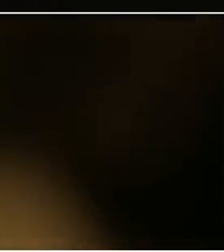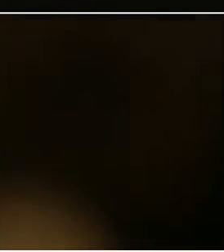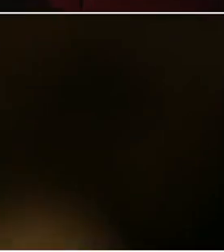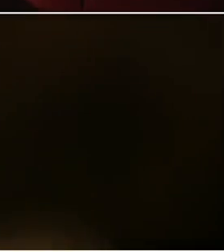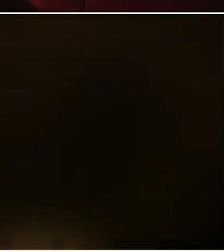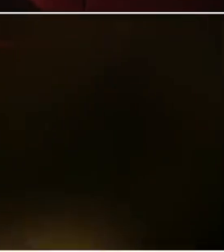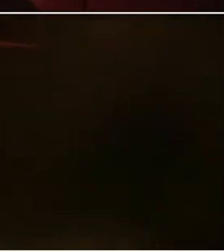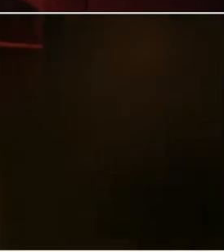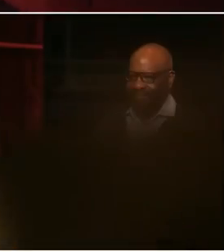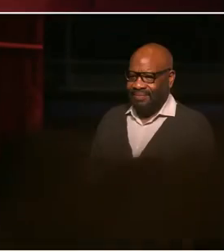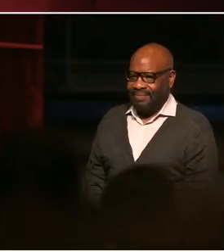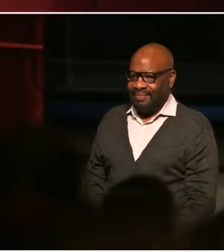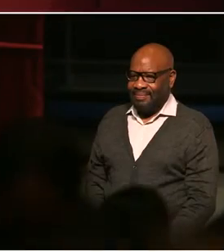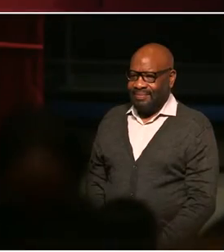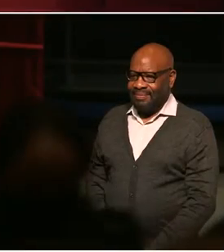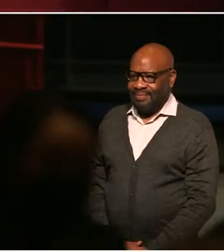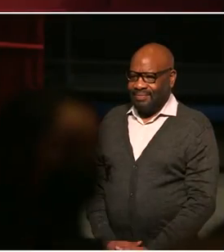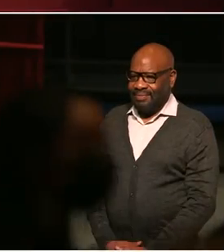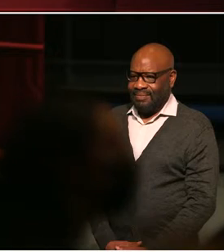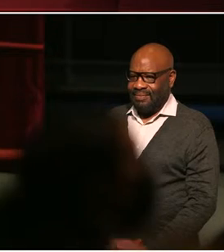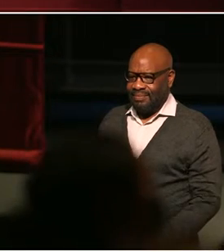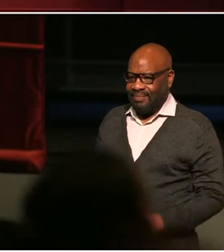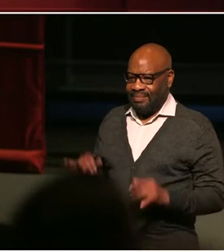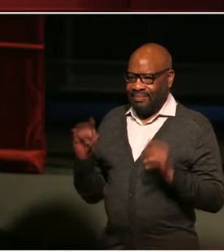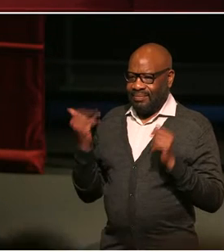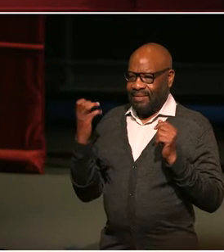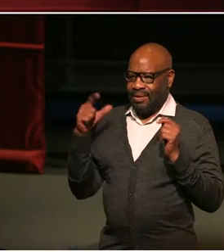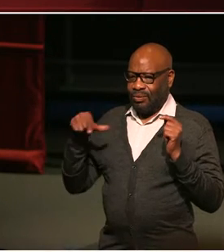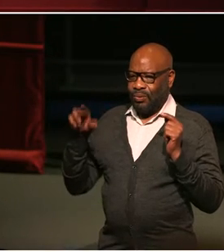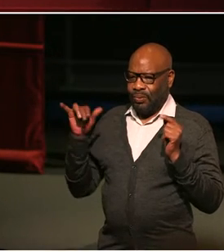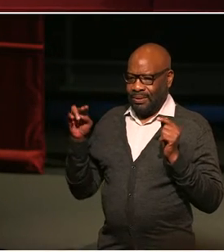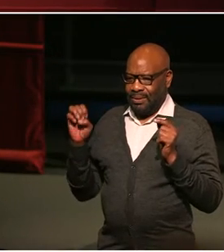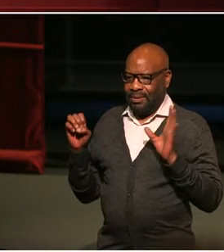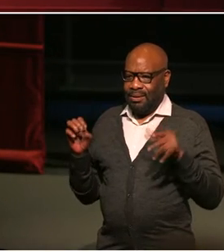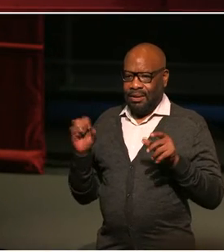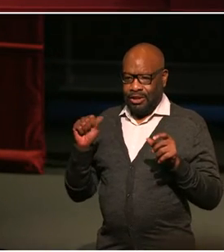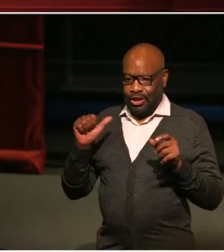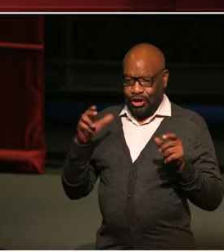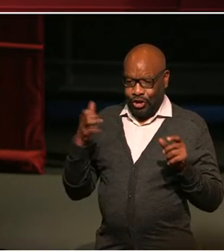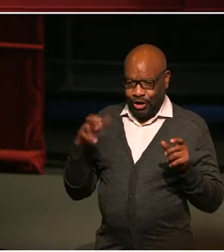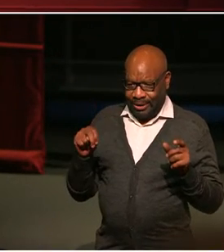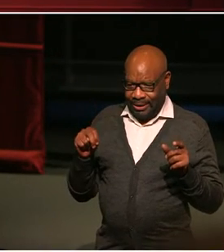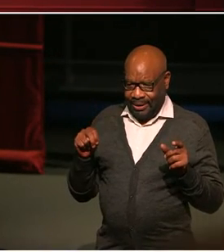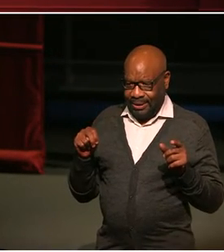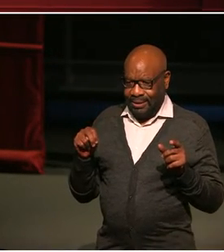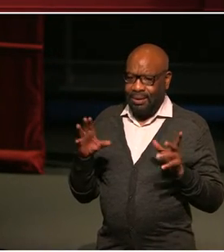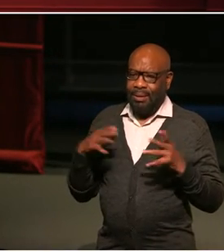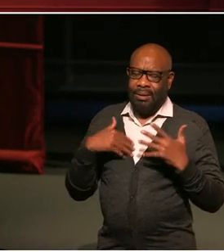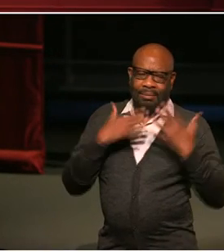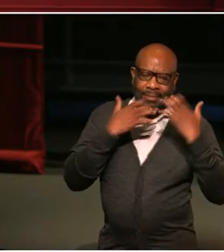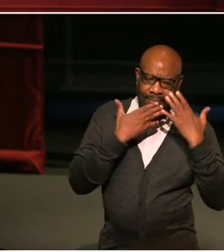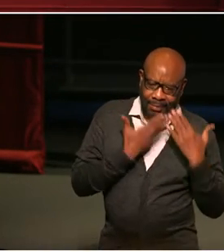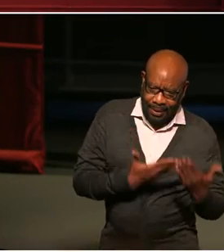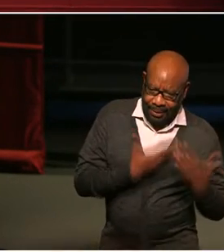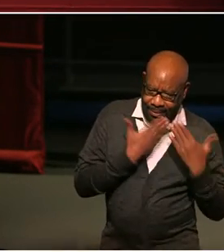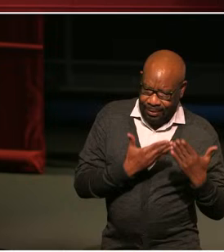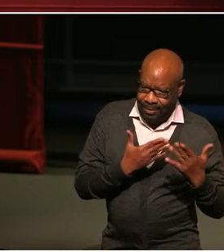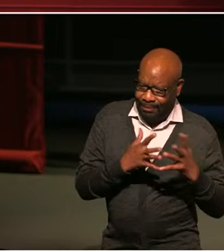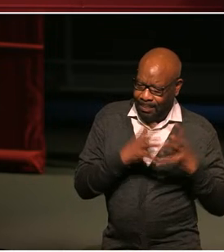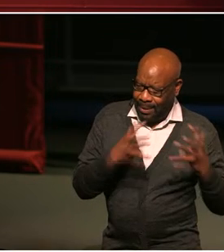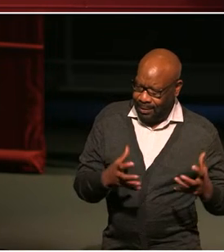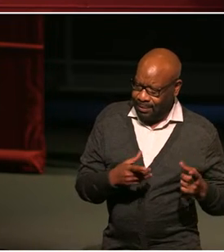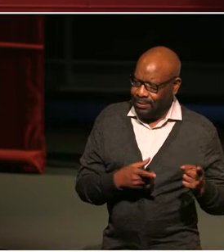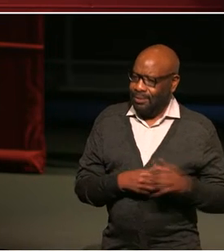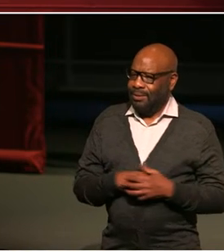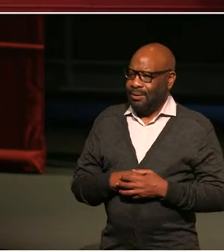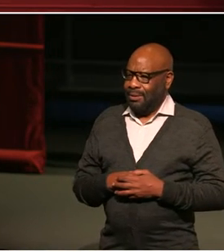Sacheen Bird, thank you. Thank you so much. You're welcome. Sacheen, understanding the many